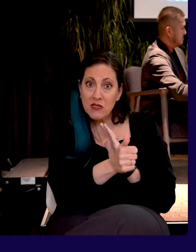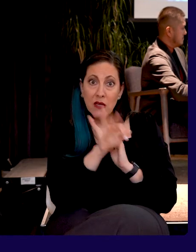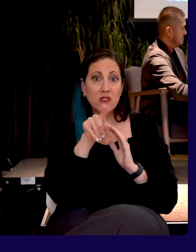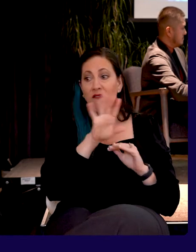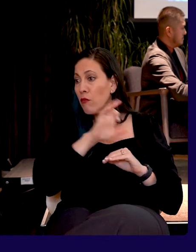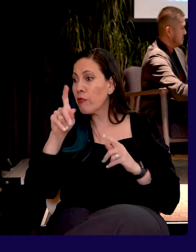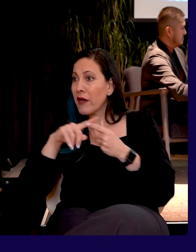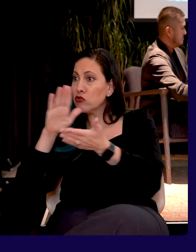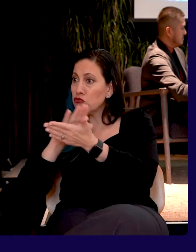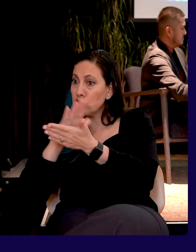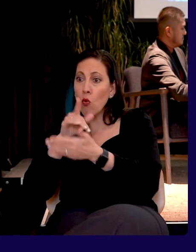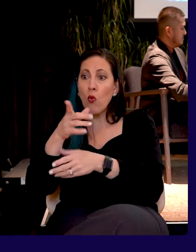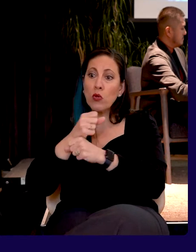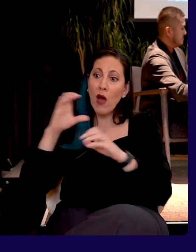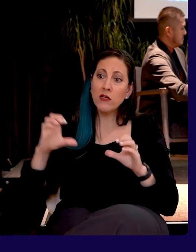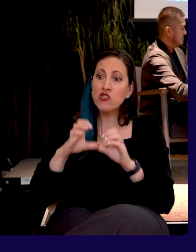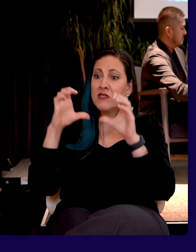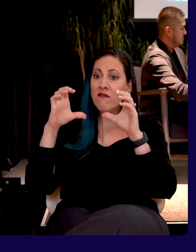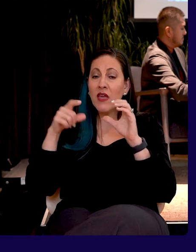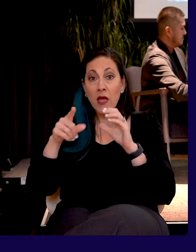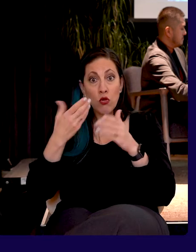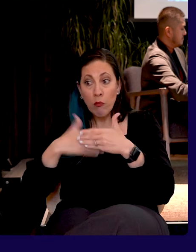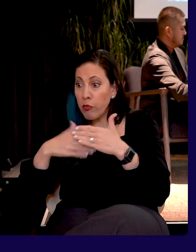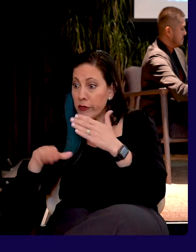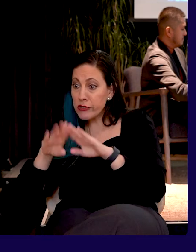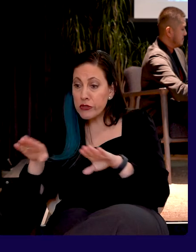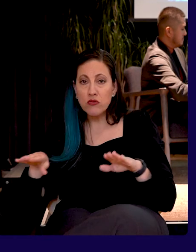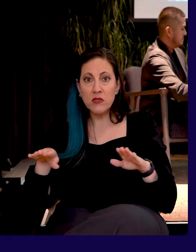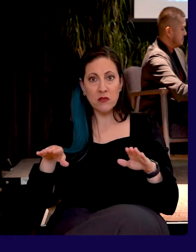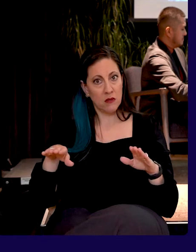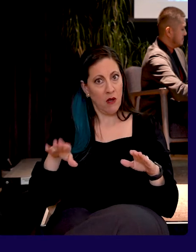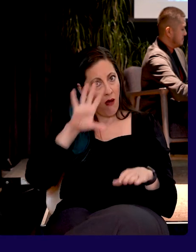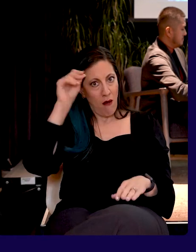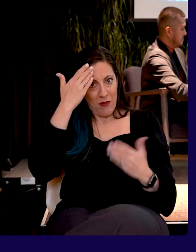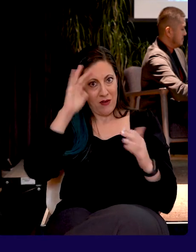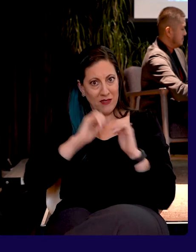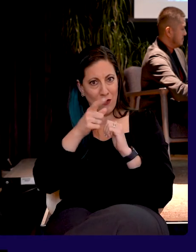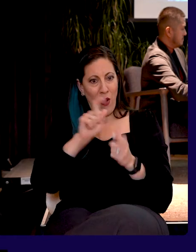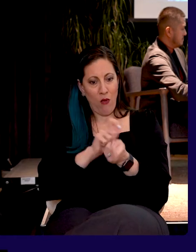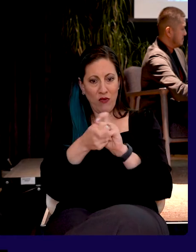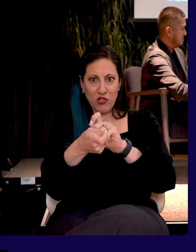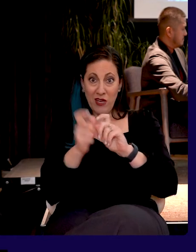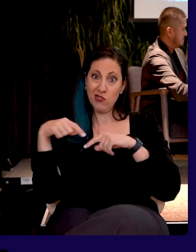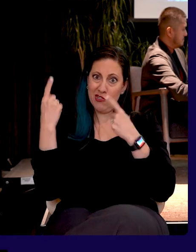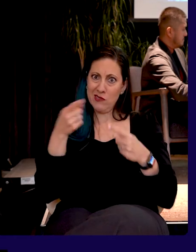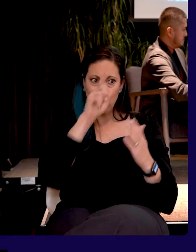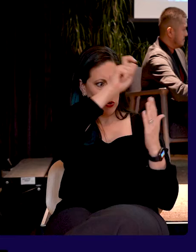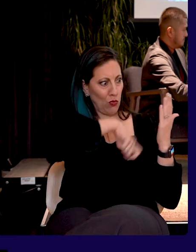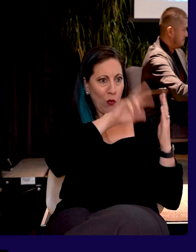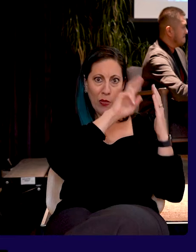school, if you've gotten a certificate, if you have had children. They don't know how you've changed over the course of your tenure. And so I think that's